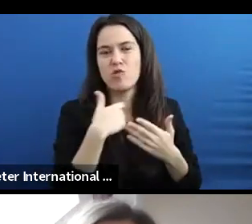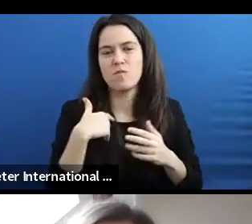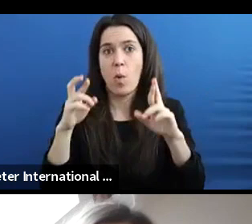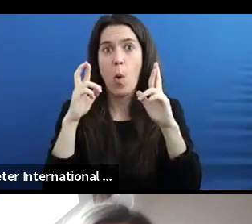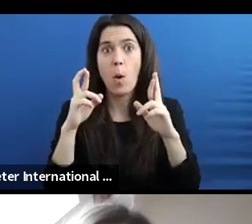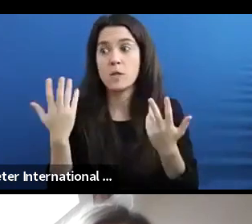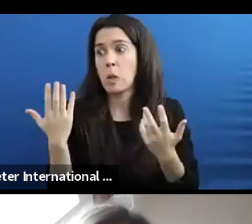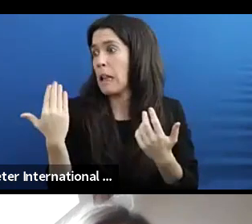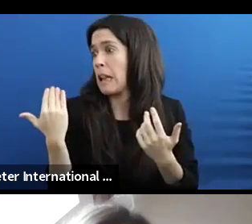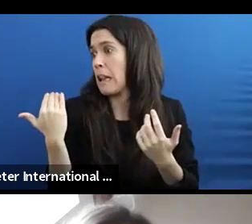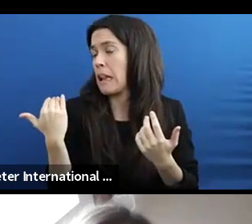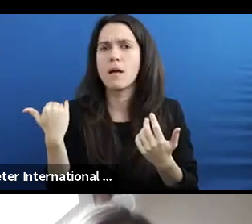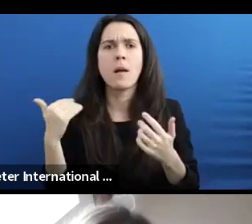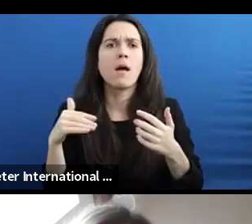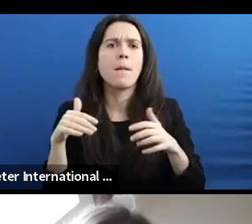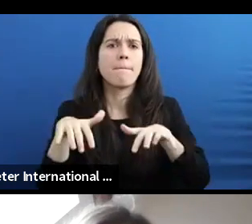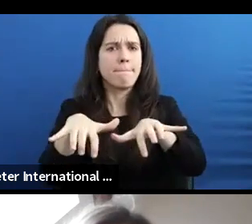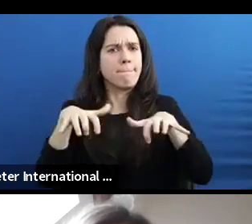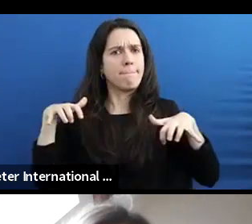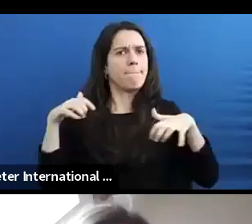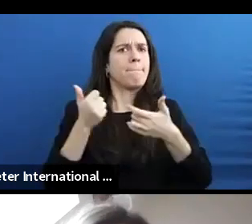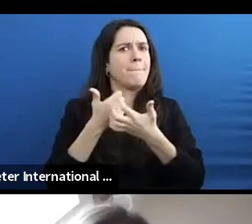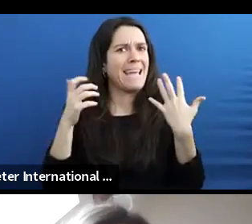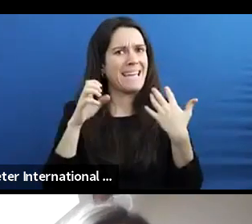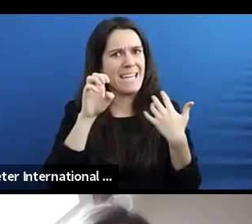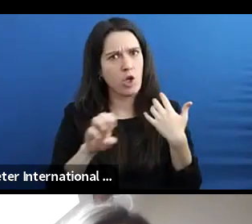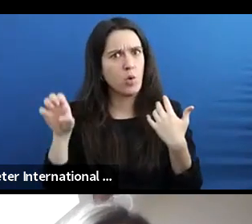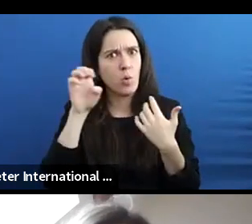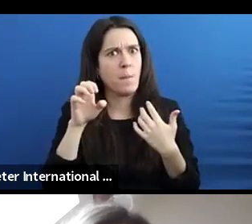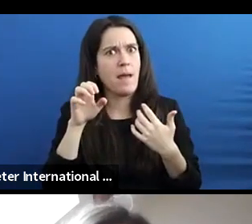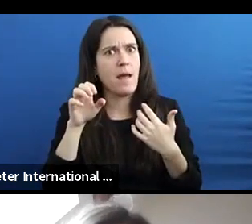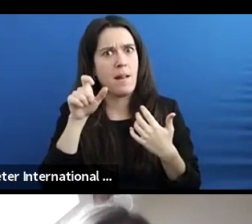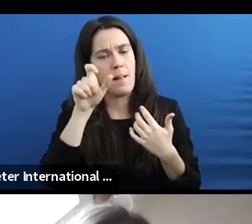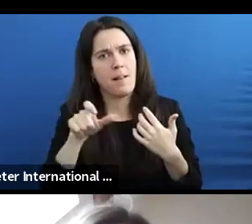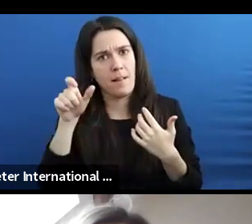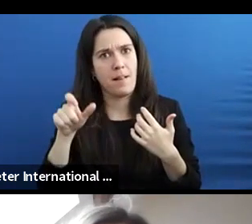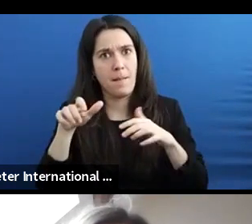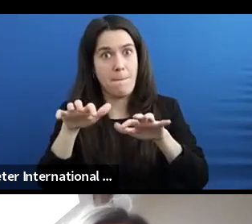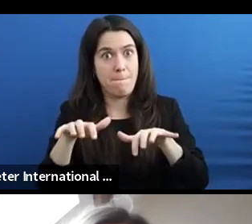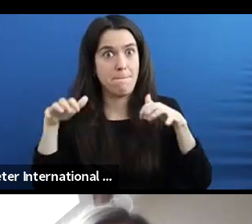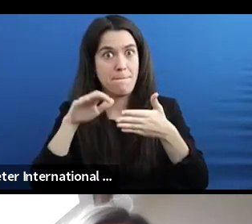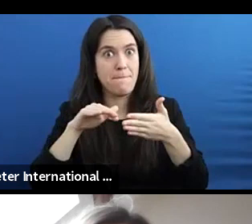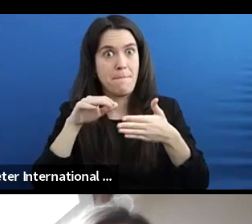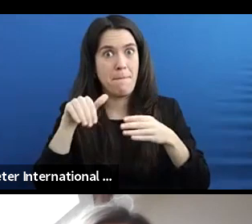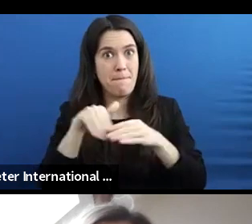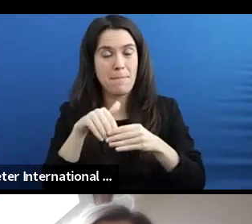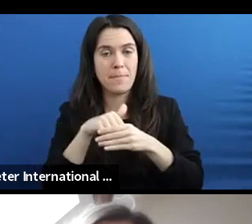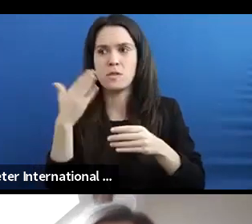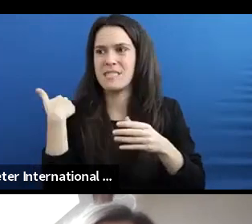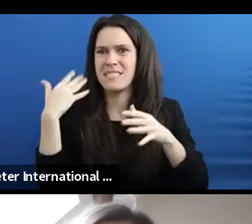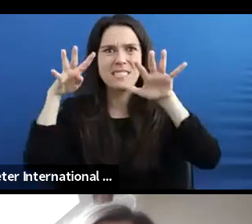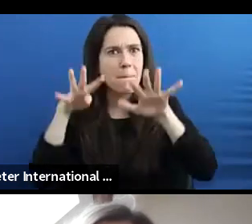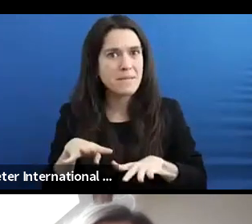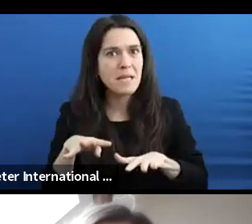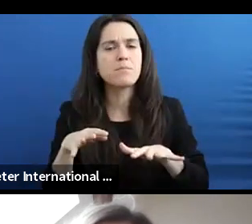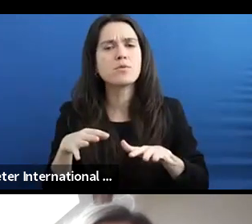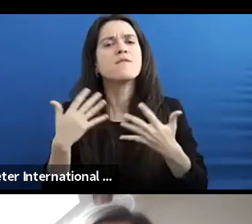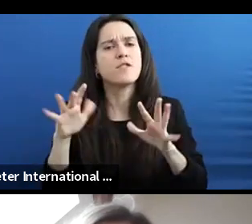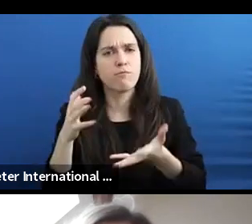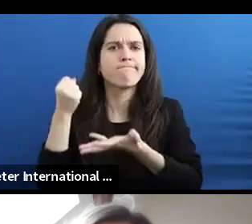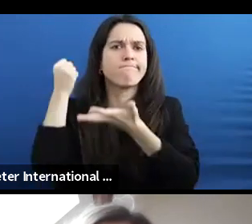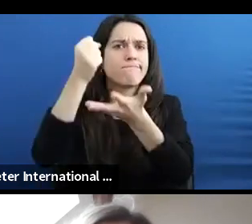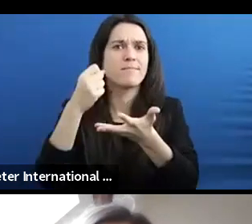by a large majority of the European Parliament last September, and urging member states to allocate at